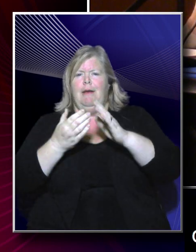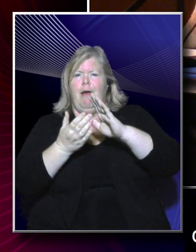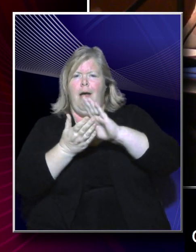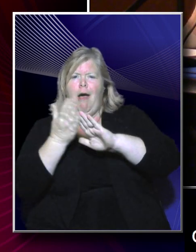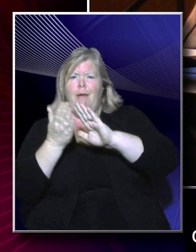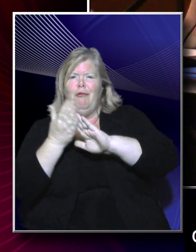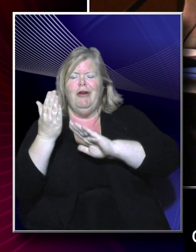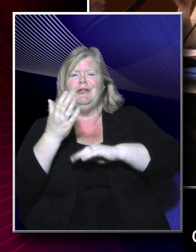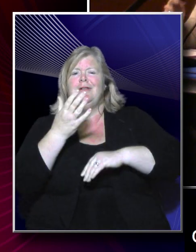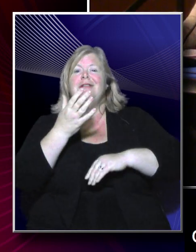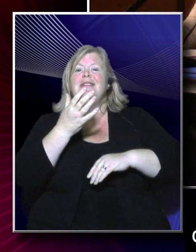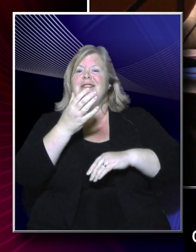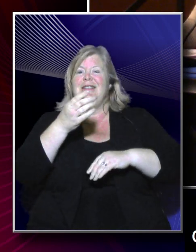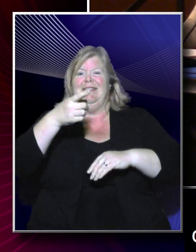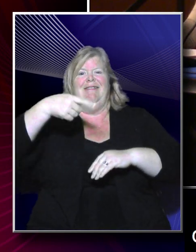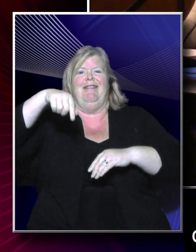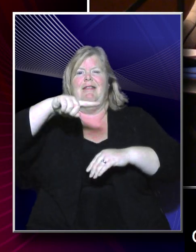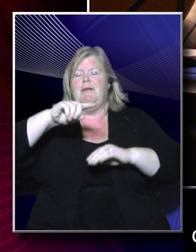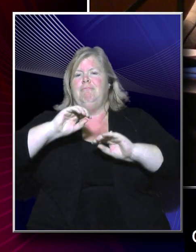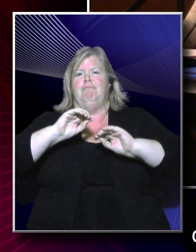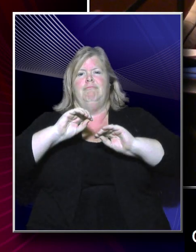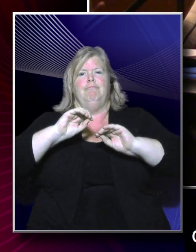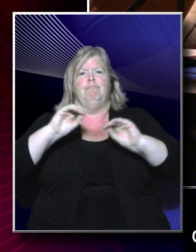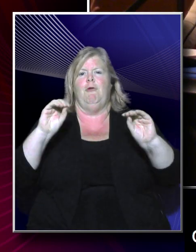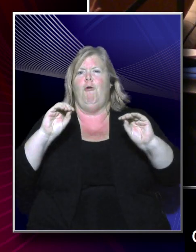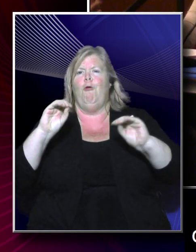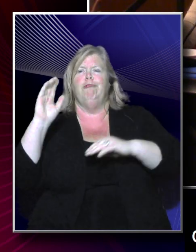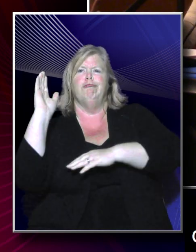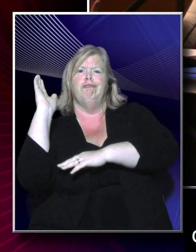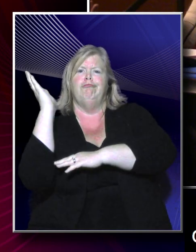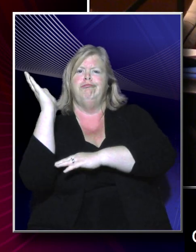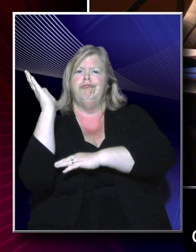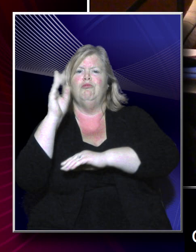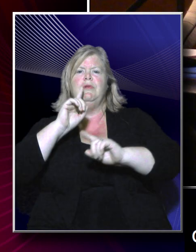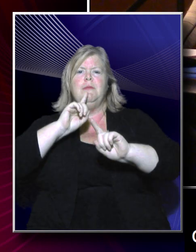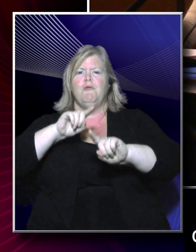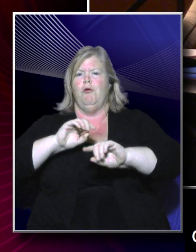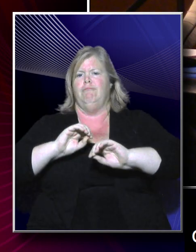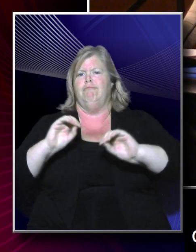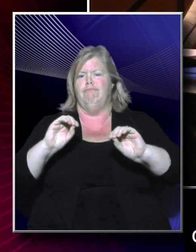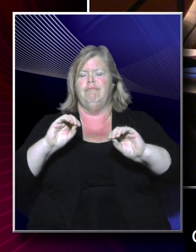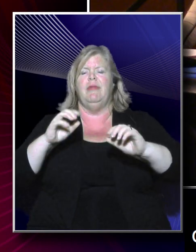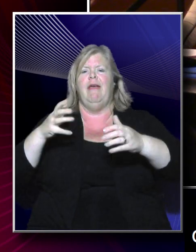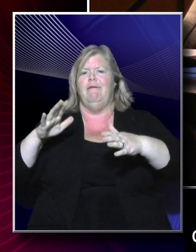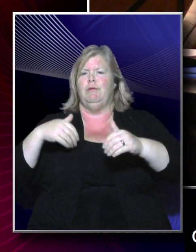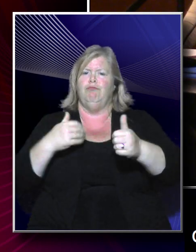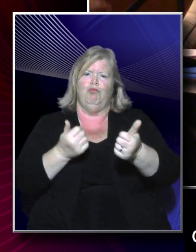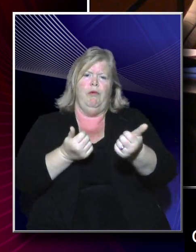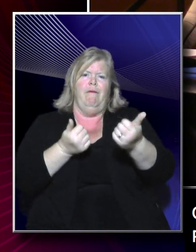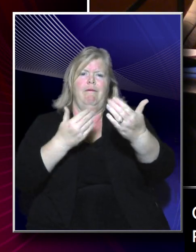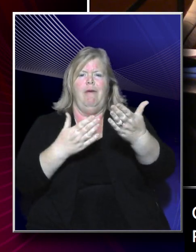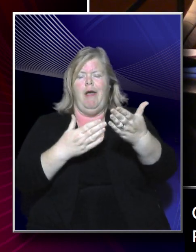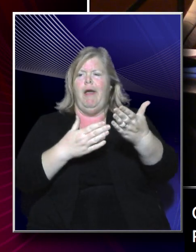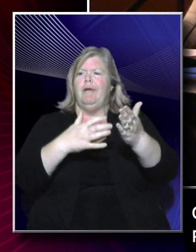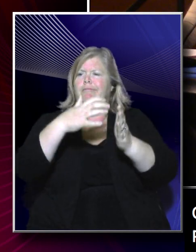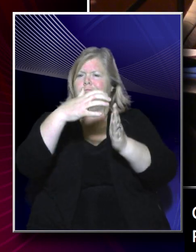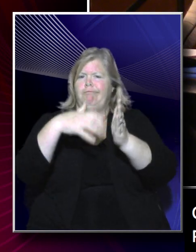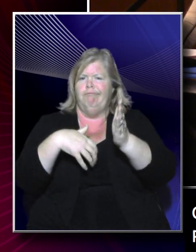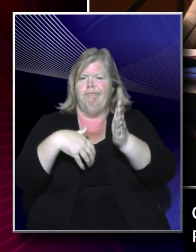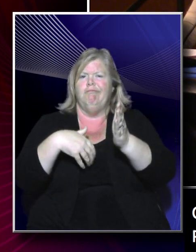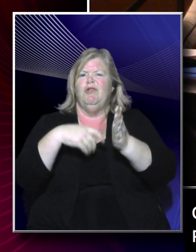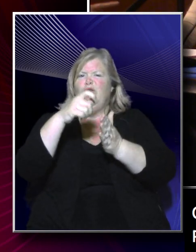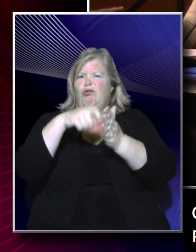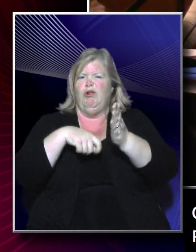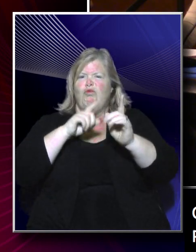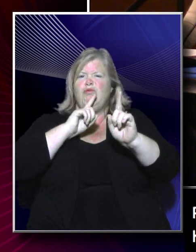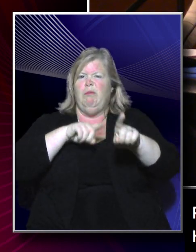agency relations are not giving a verbal report. Oh, okay. They provided a written report. So if you